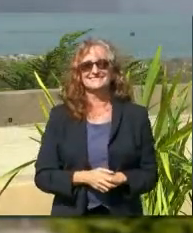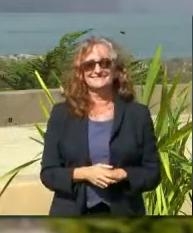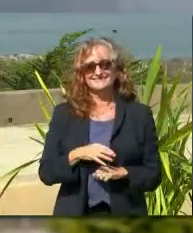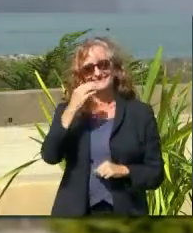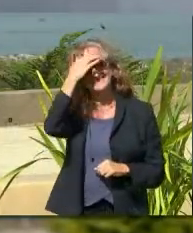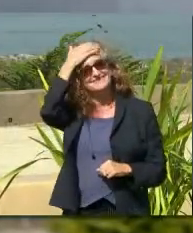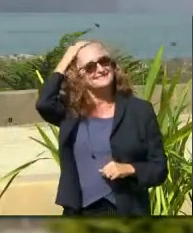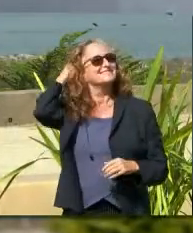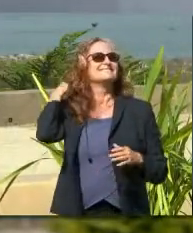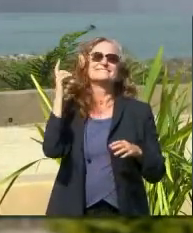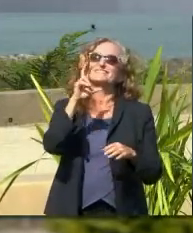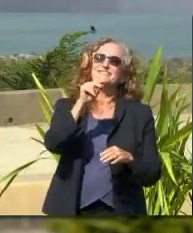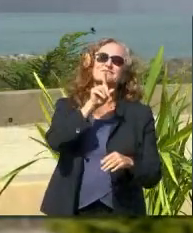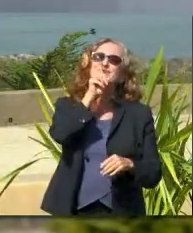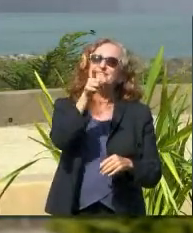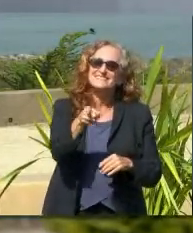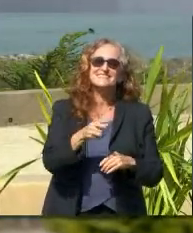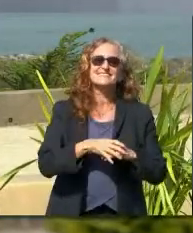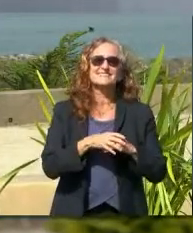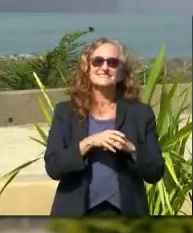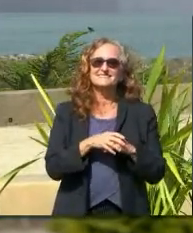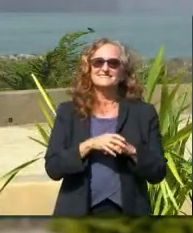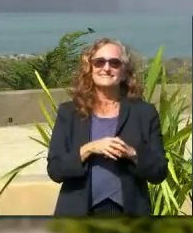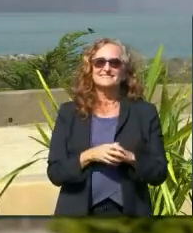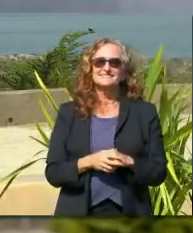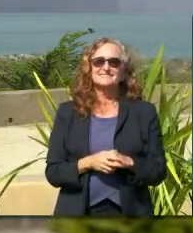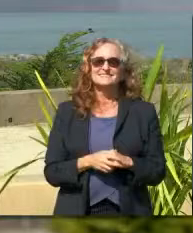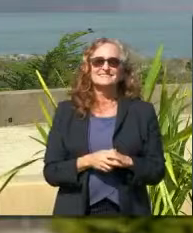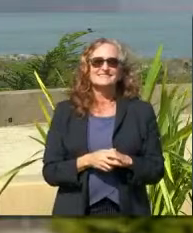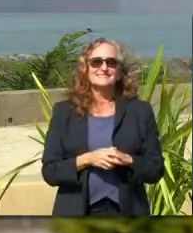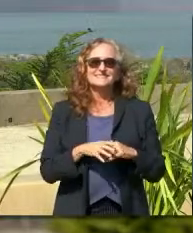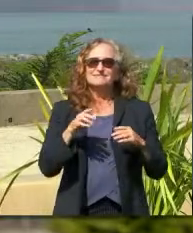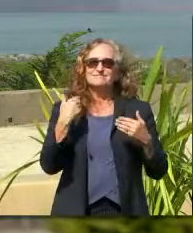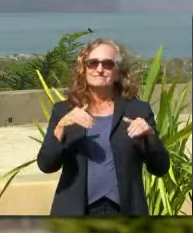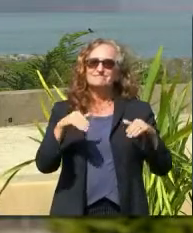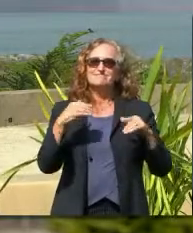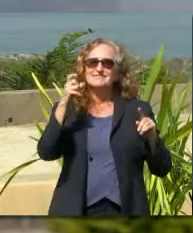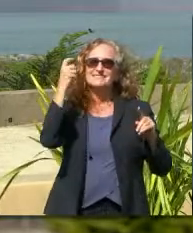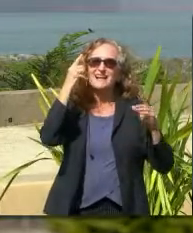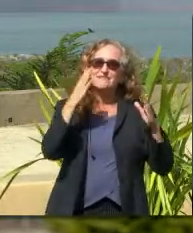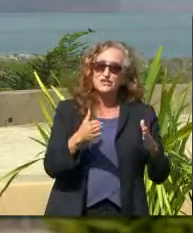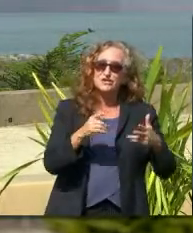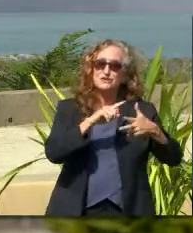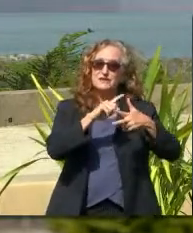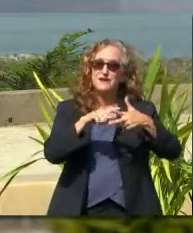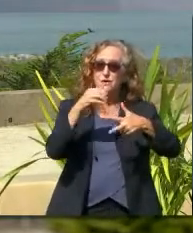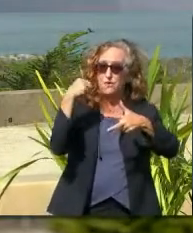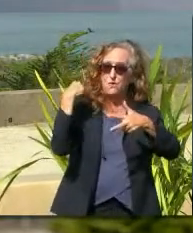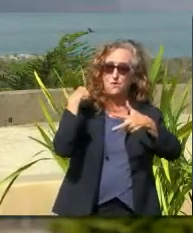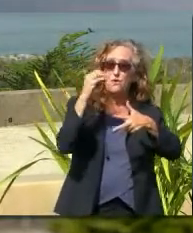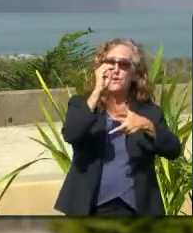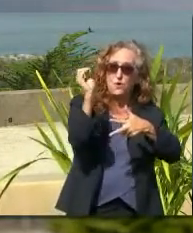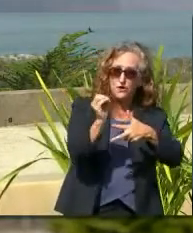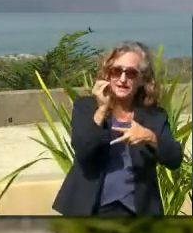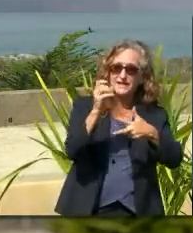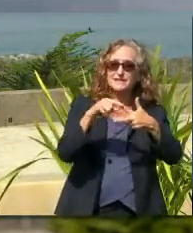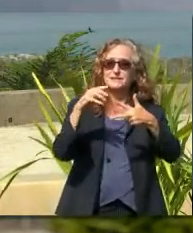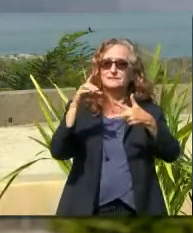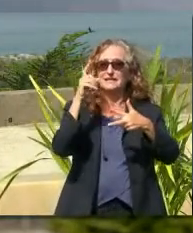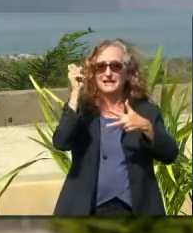But at the end of the day, I think what's great about the governors of Oregon, Washington, and the premier